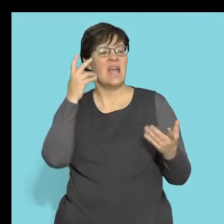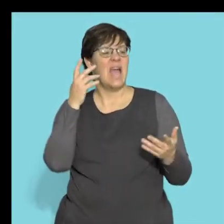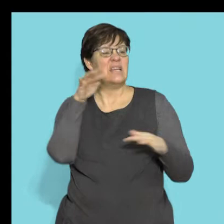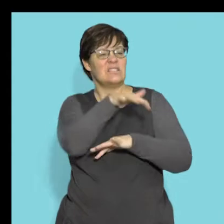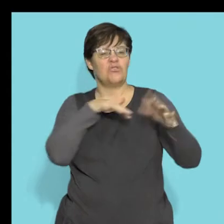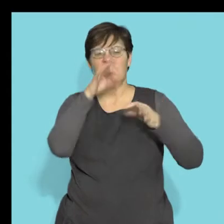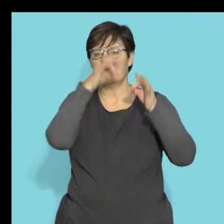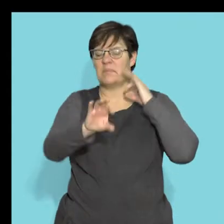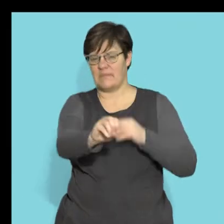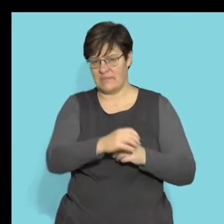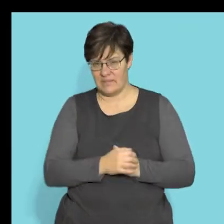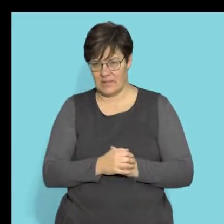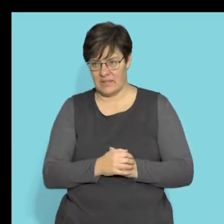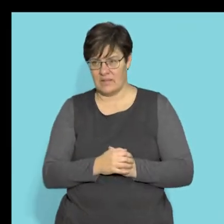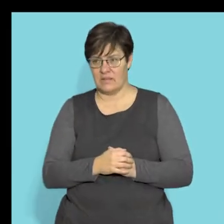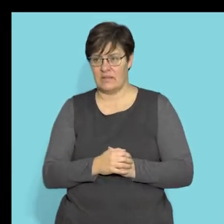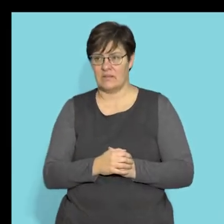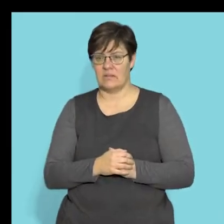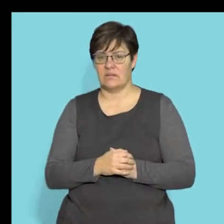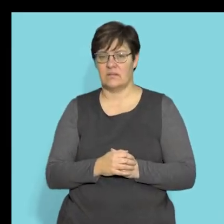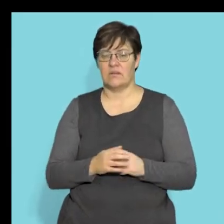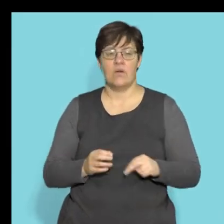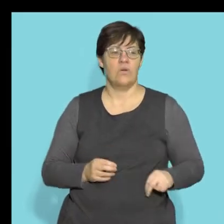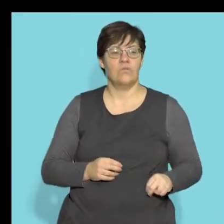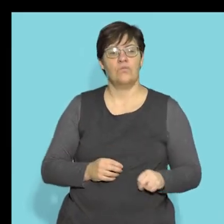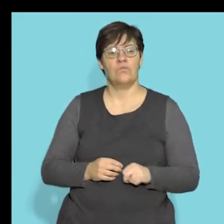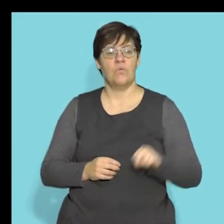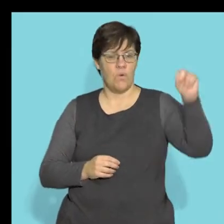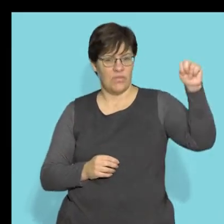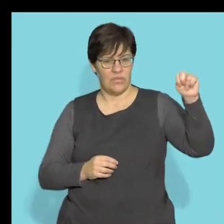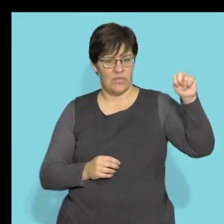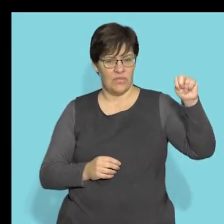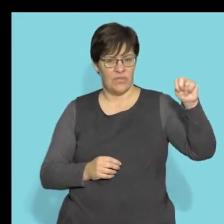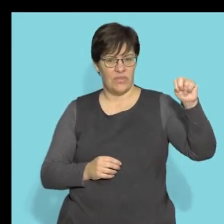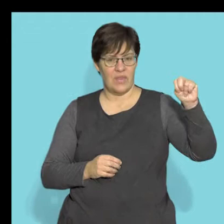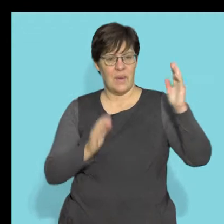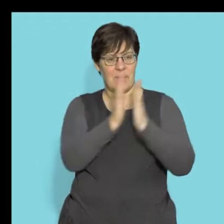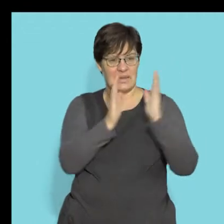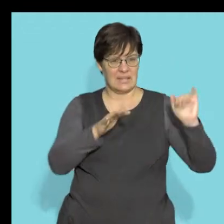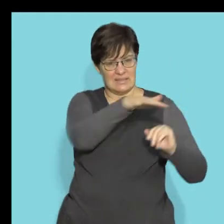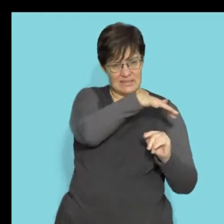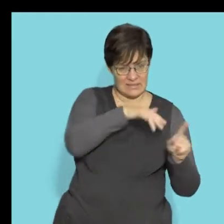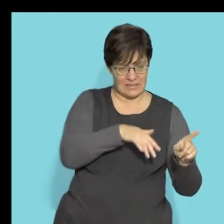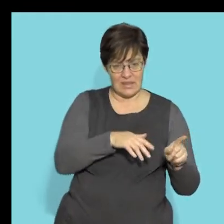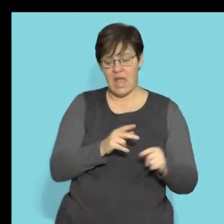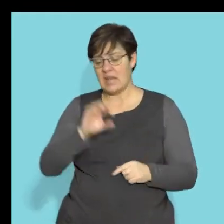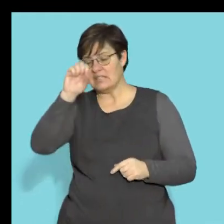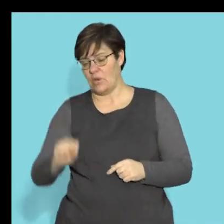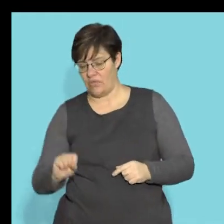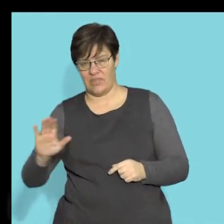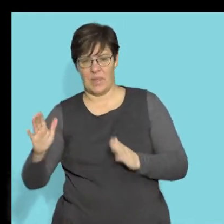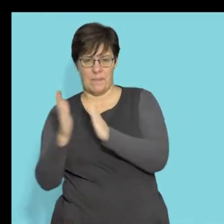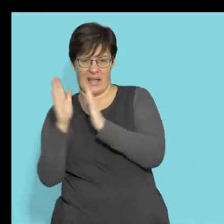have a very simple situation. We've got the north end of a magnetic field, or of